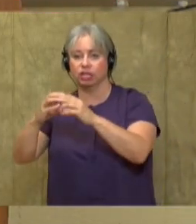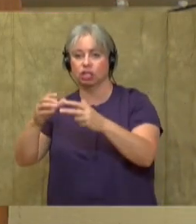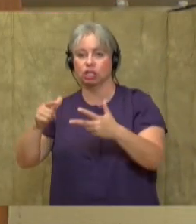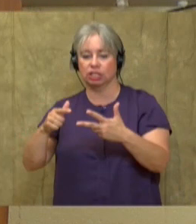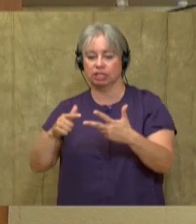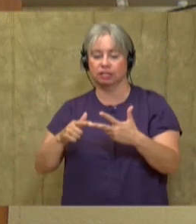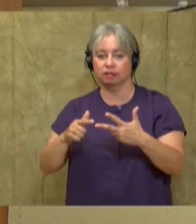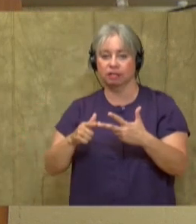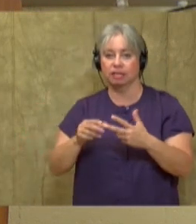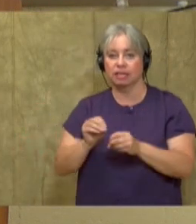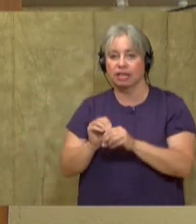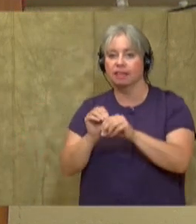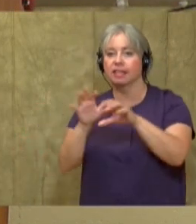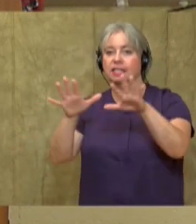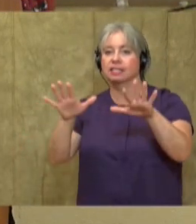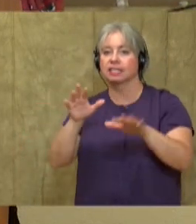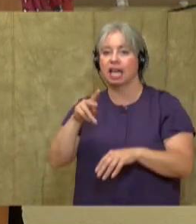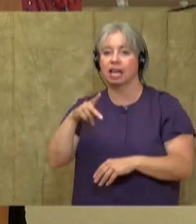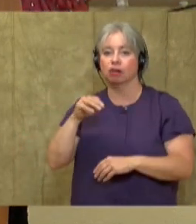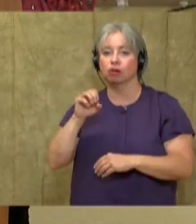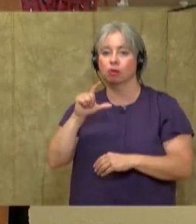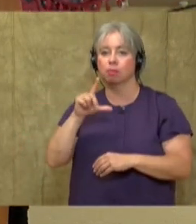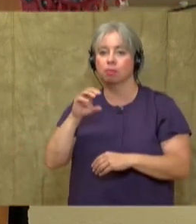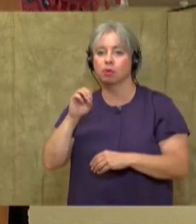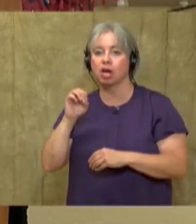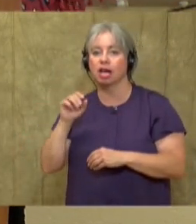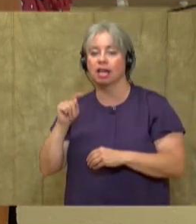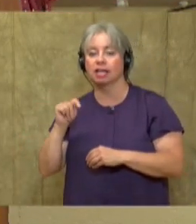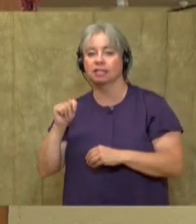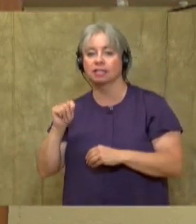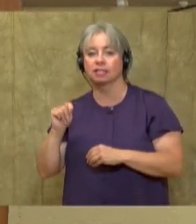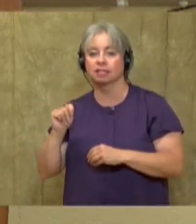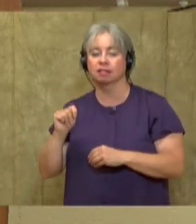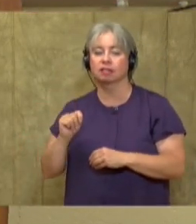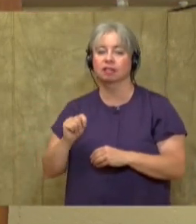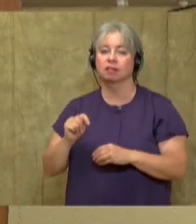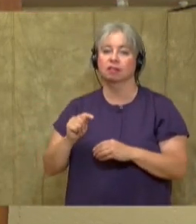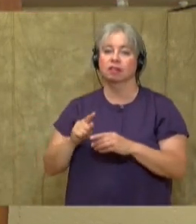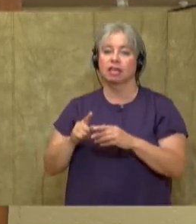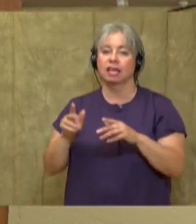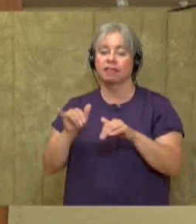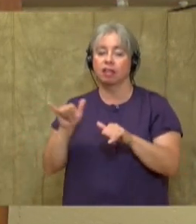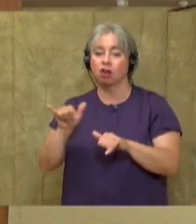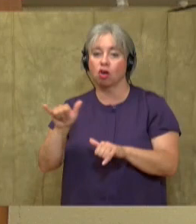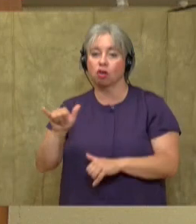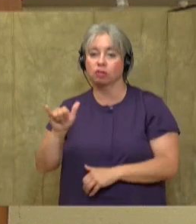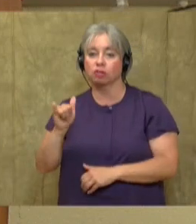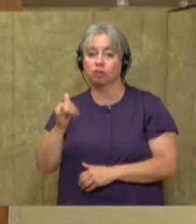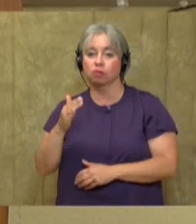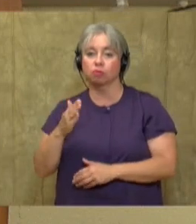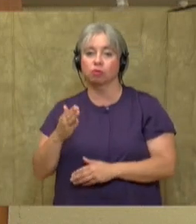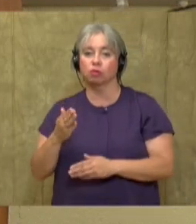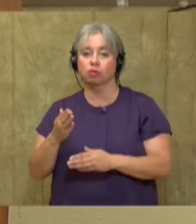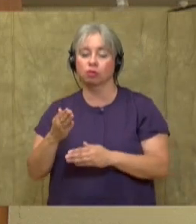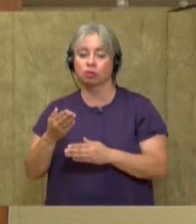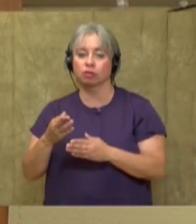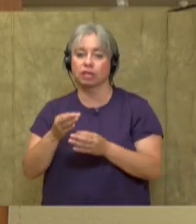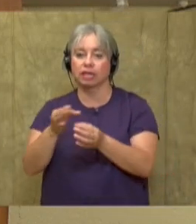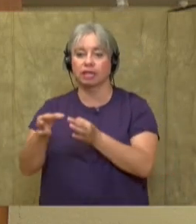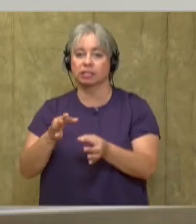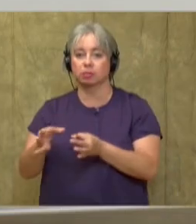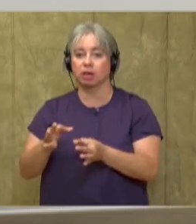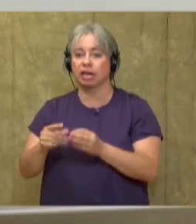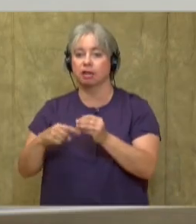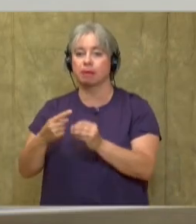and then scatter plot, slope, and y-intercept. And we're also going to give you a preview of 9th grade. So you'll